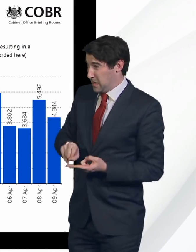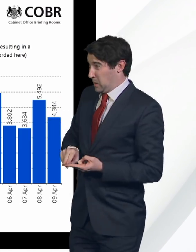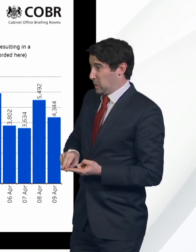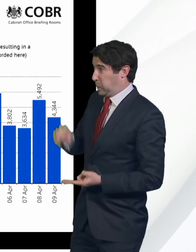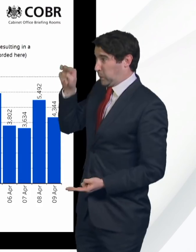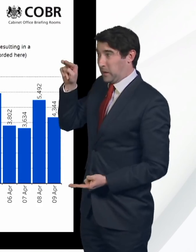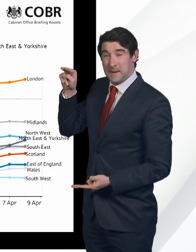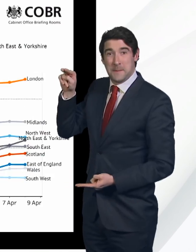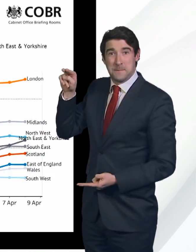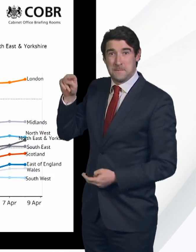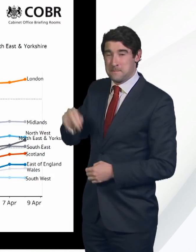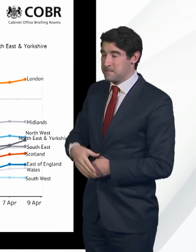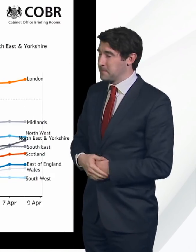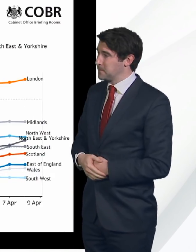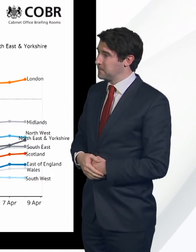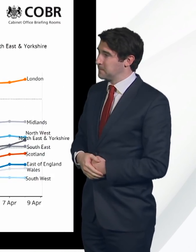please,